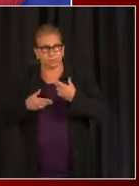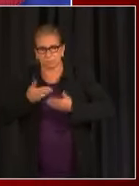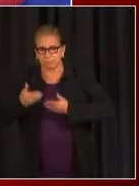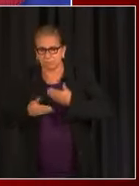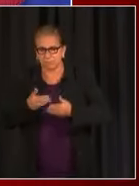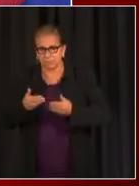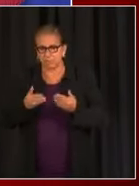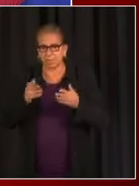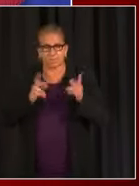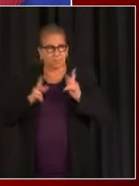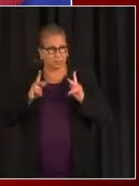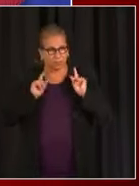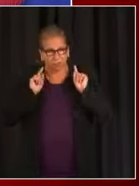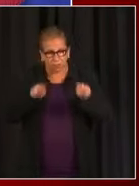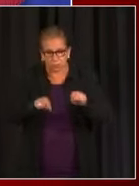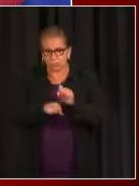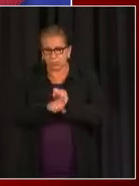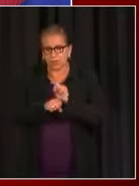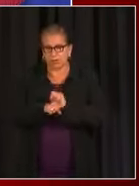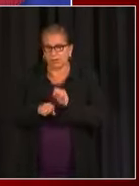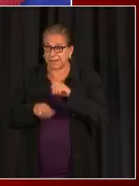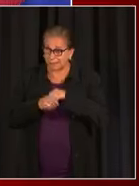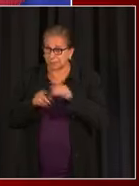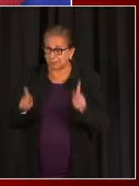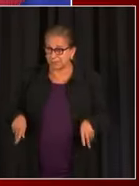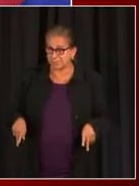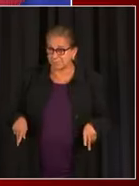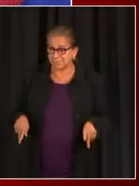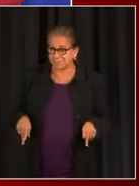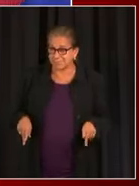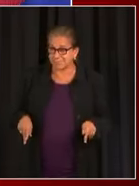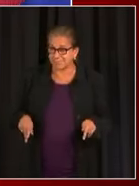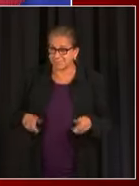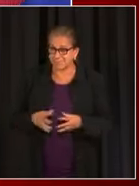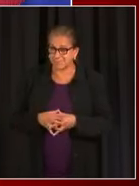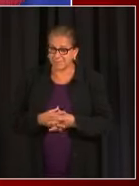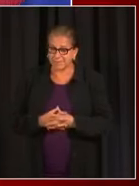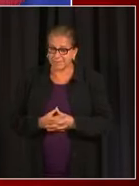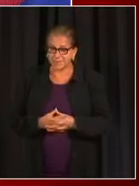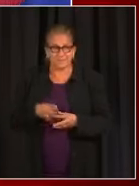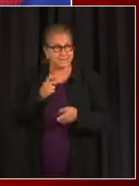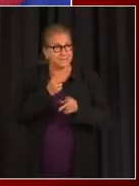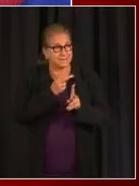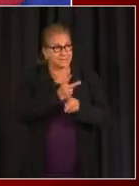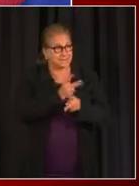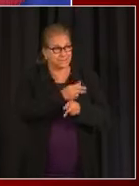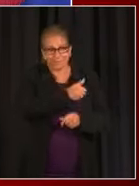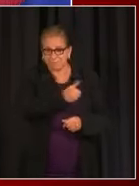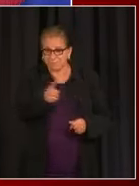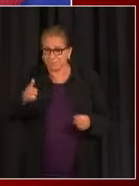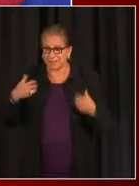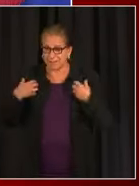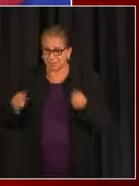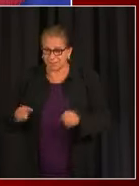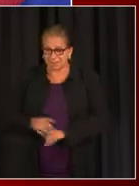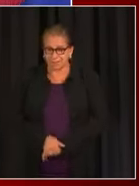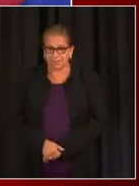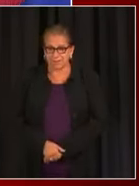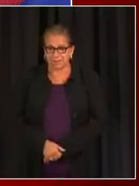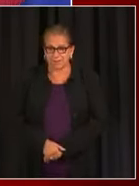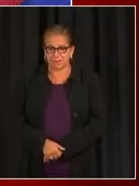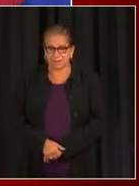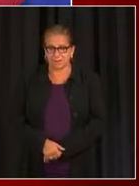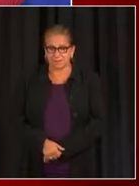to work in person. I have every confidence that the members of our criminal justice system can do the